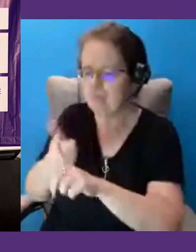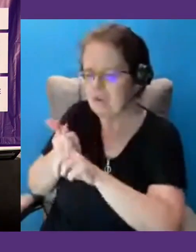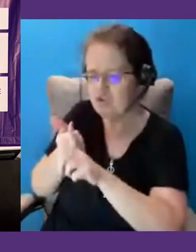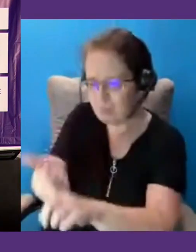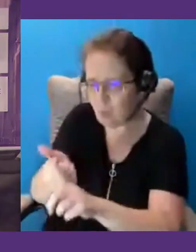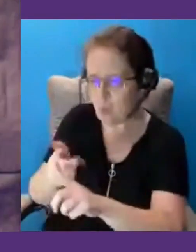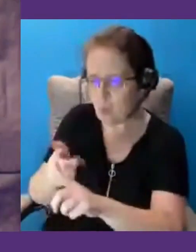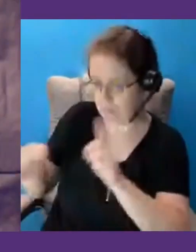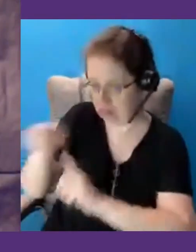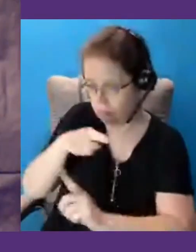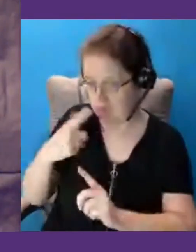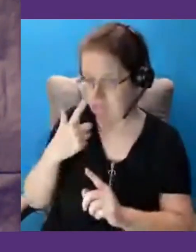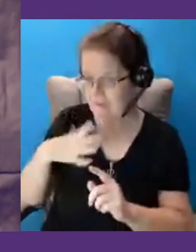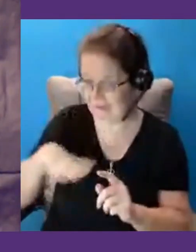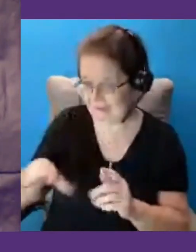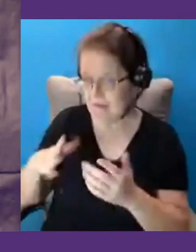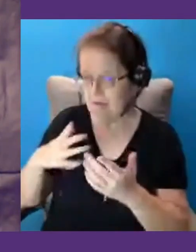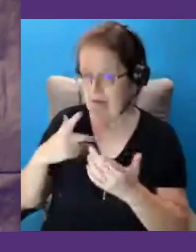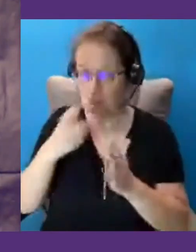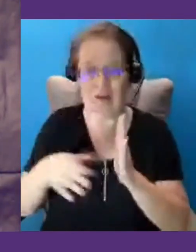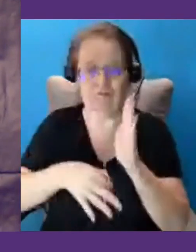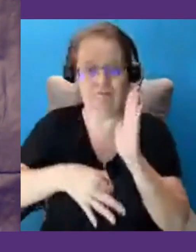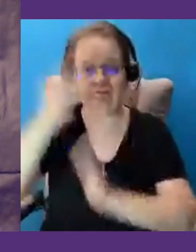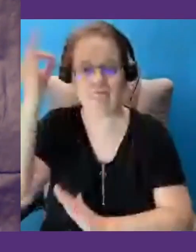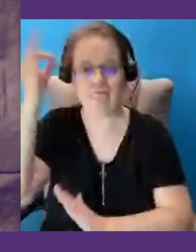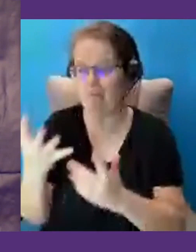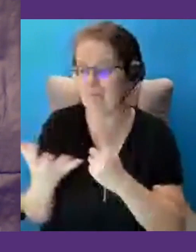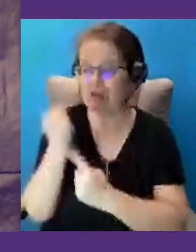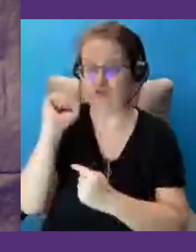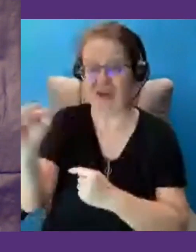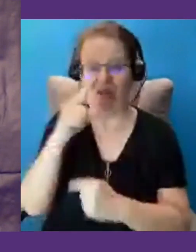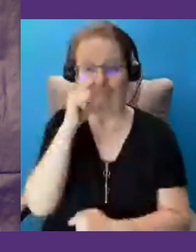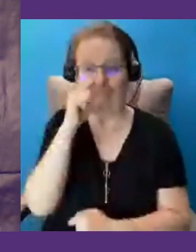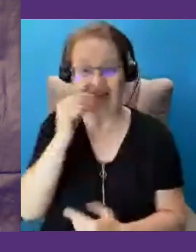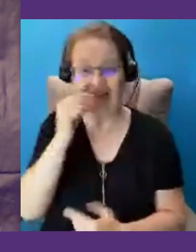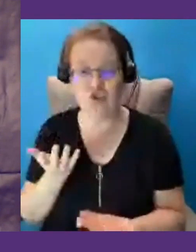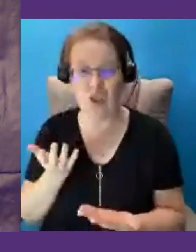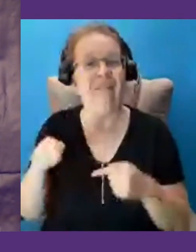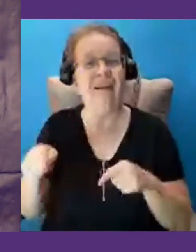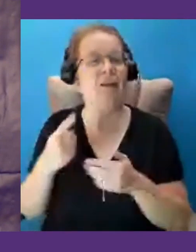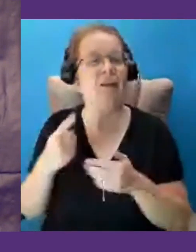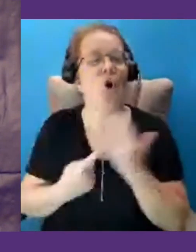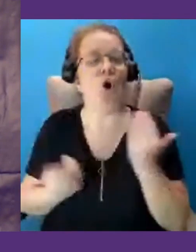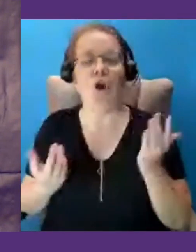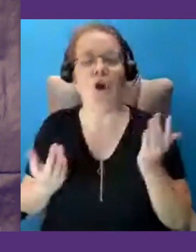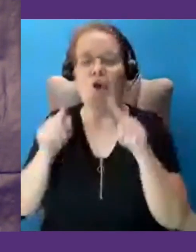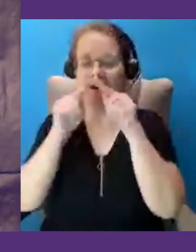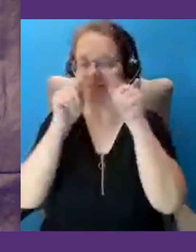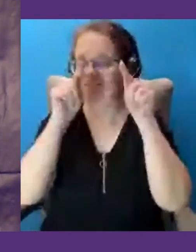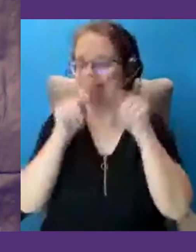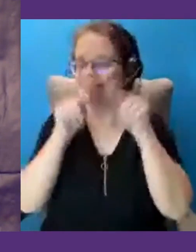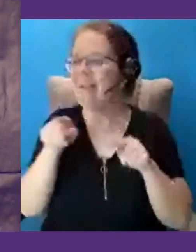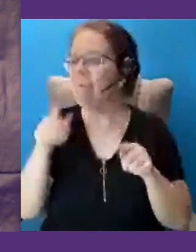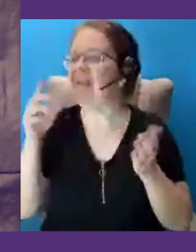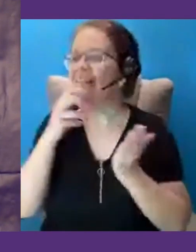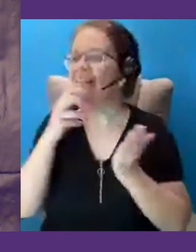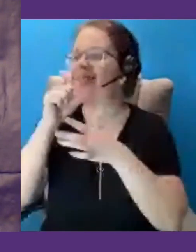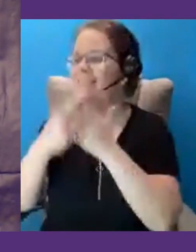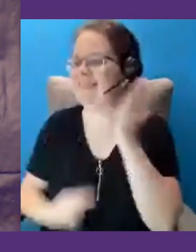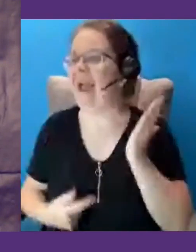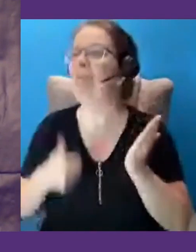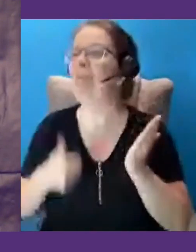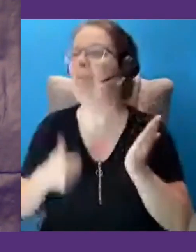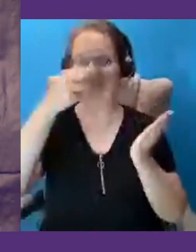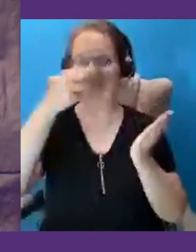order to achieve their potential. This isn't just some box-ticking exercise. This is a massive win-win